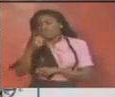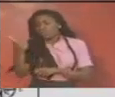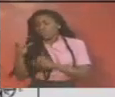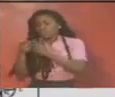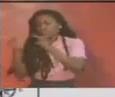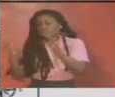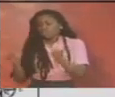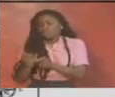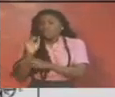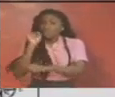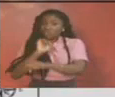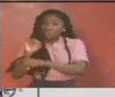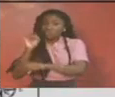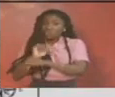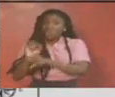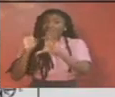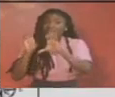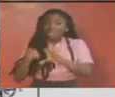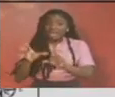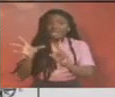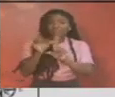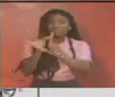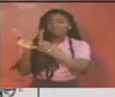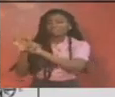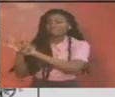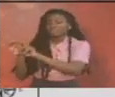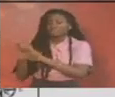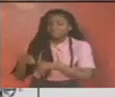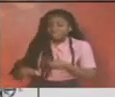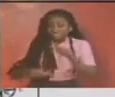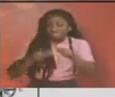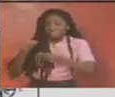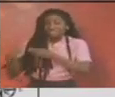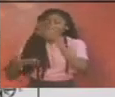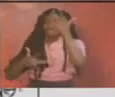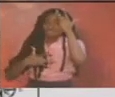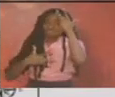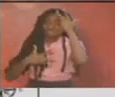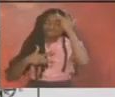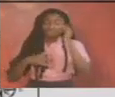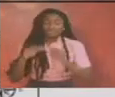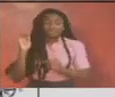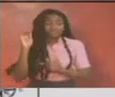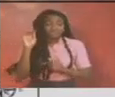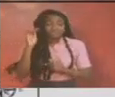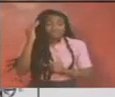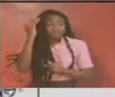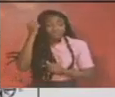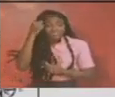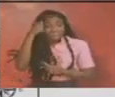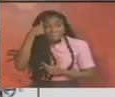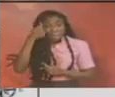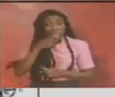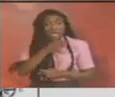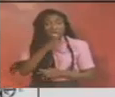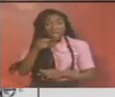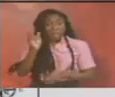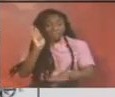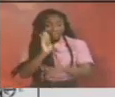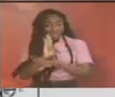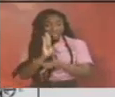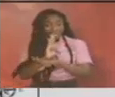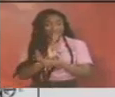of the country and can take the virus with them as they move. So reminding business places in particular that persons entering